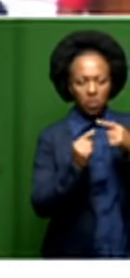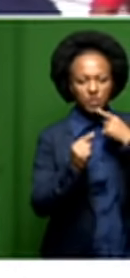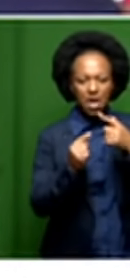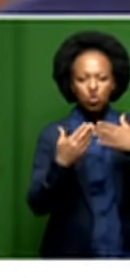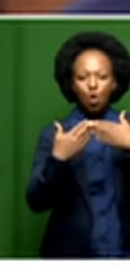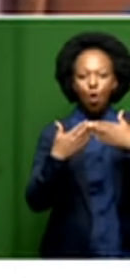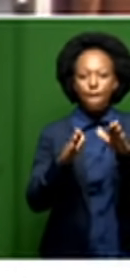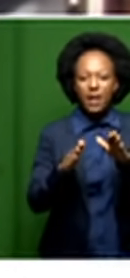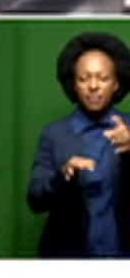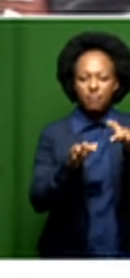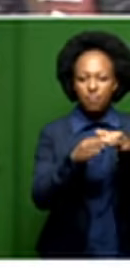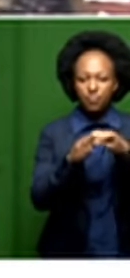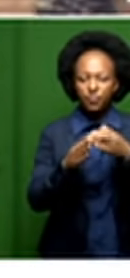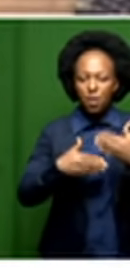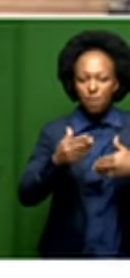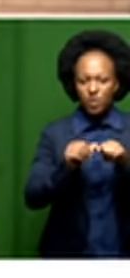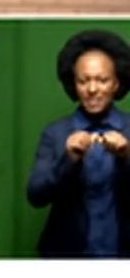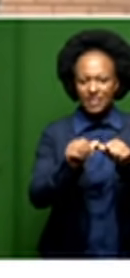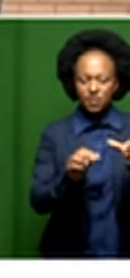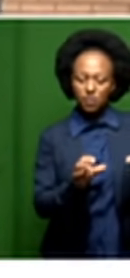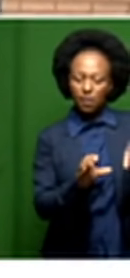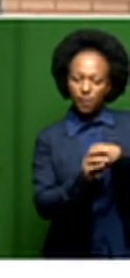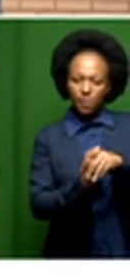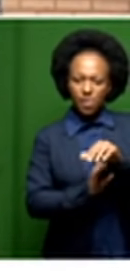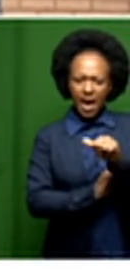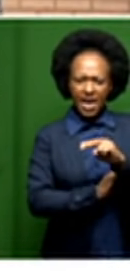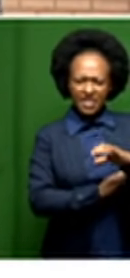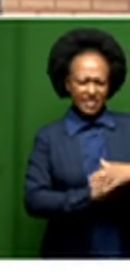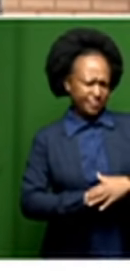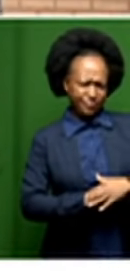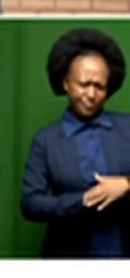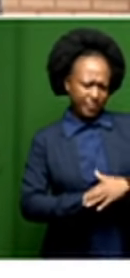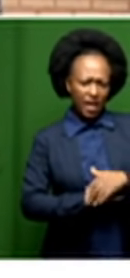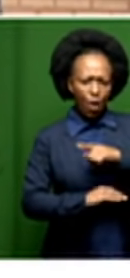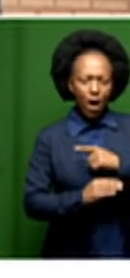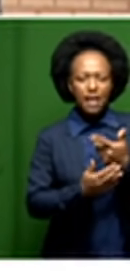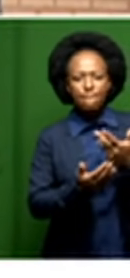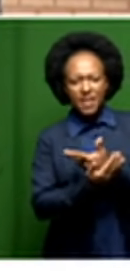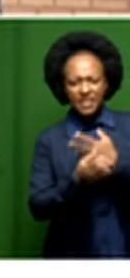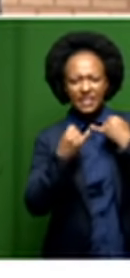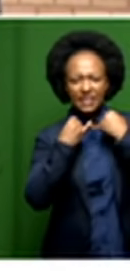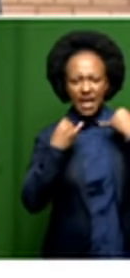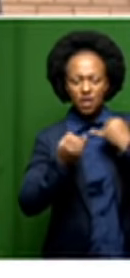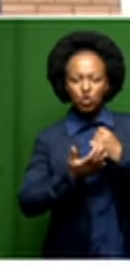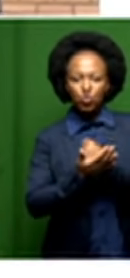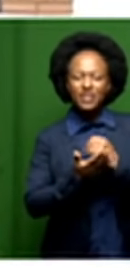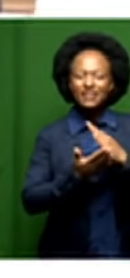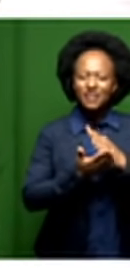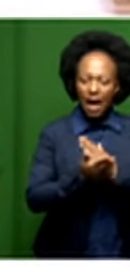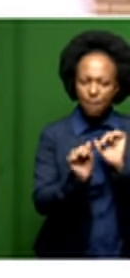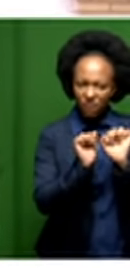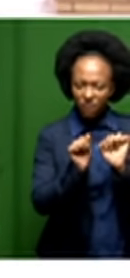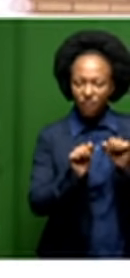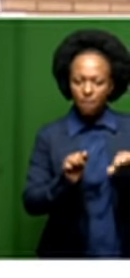the candidates list nomination process to accommodate the ANC after the party missed the deadline to register some of its